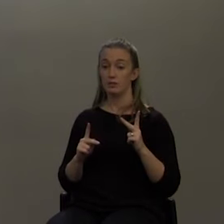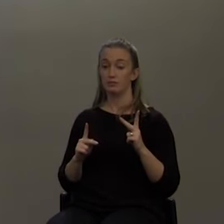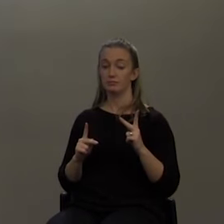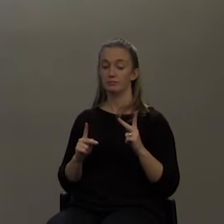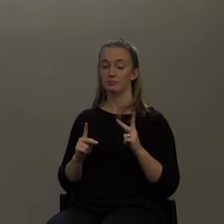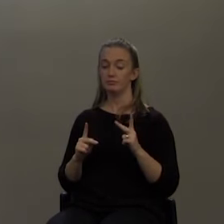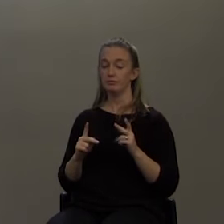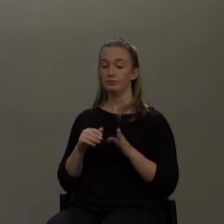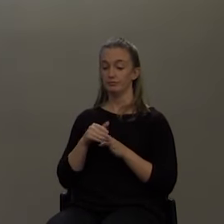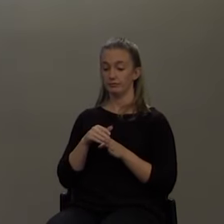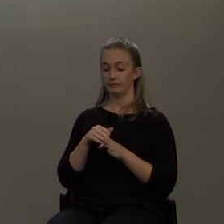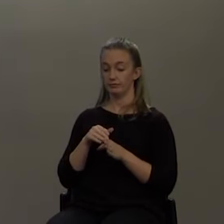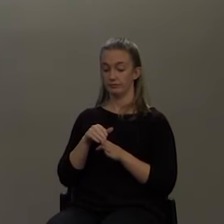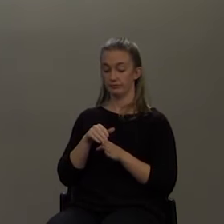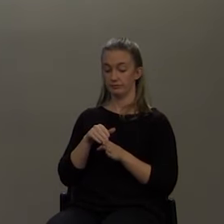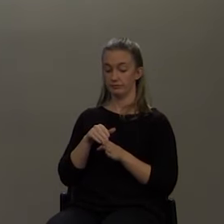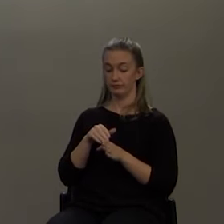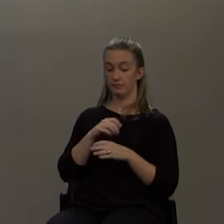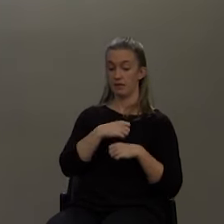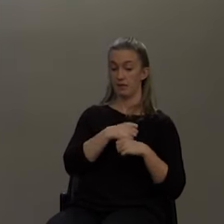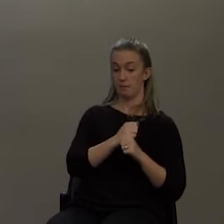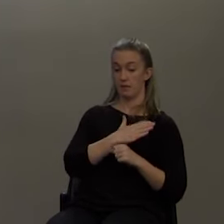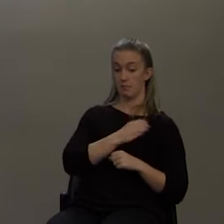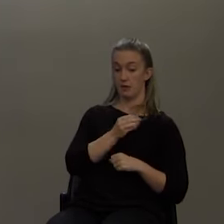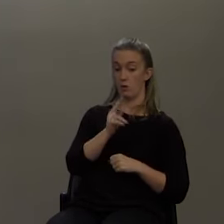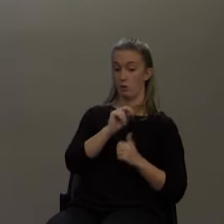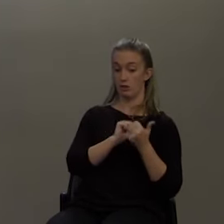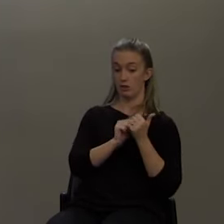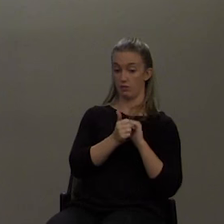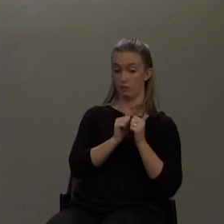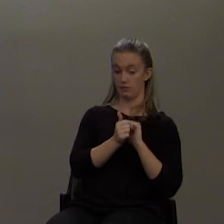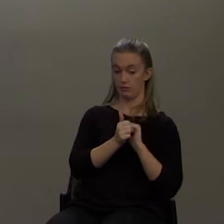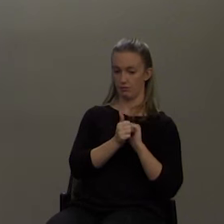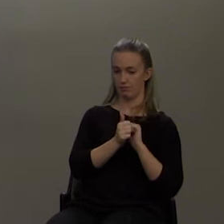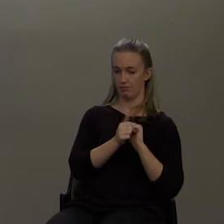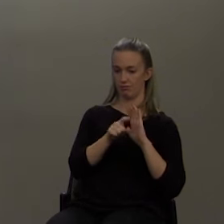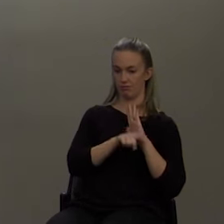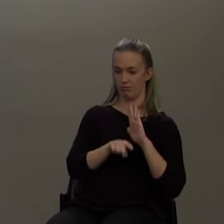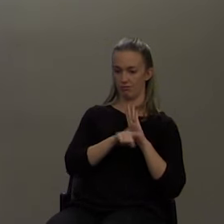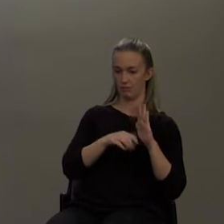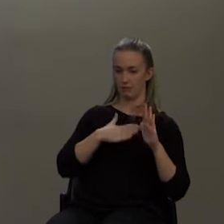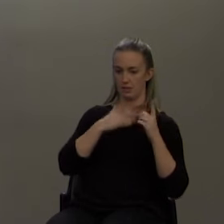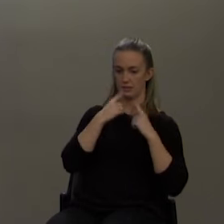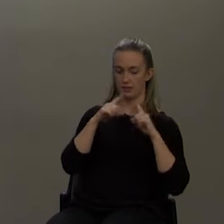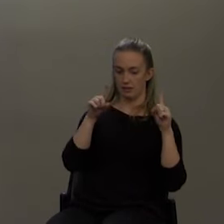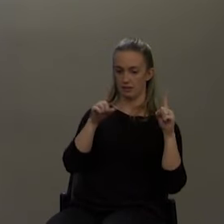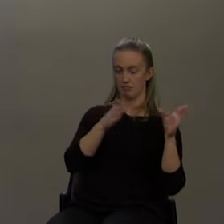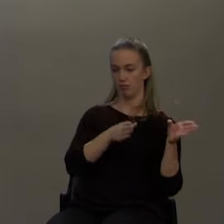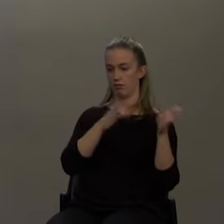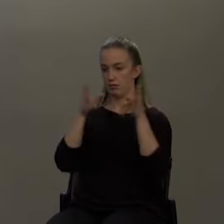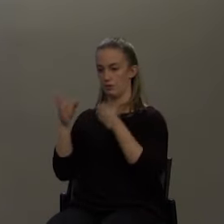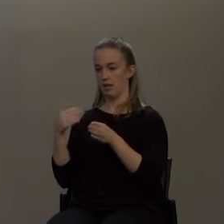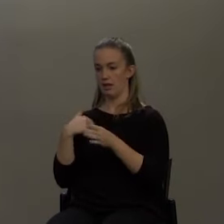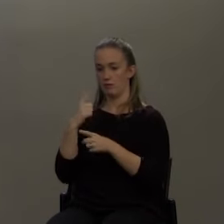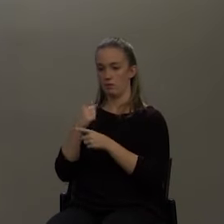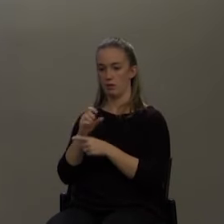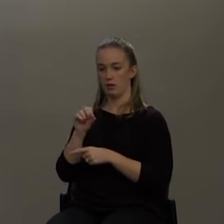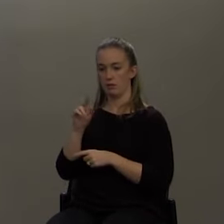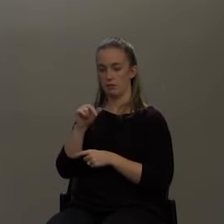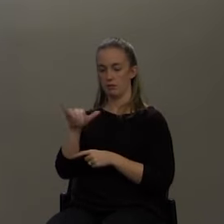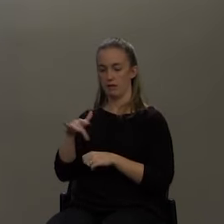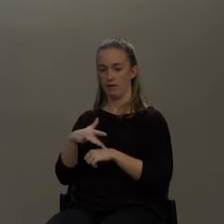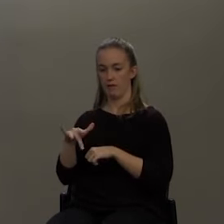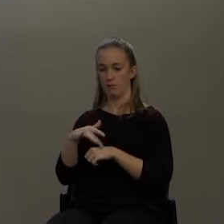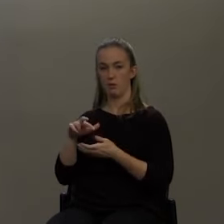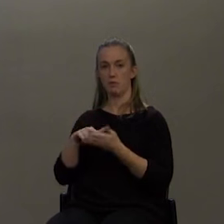line between creating your own competition, which then you're undermining your own success, but then also having the right supply available so that prospects